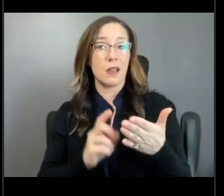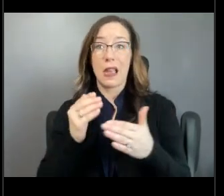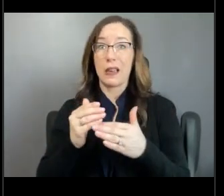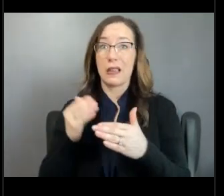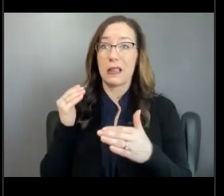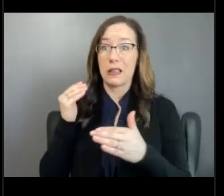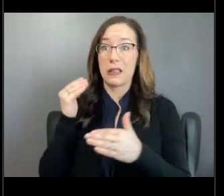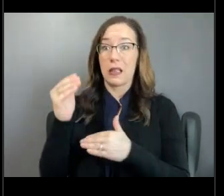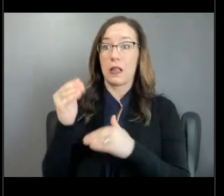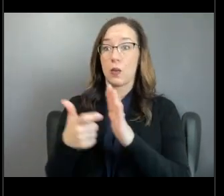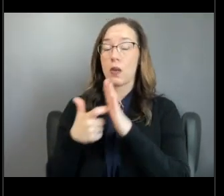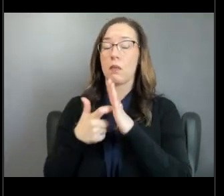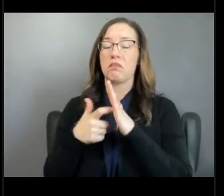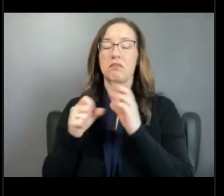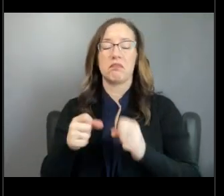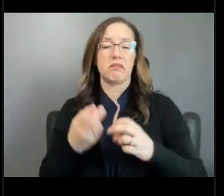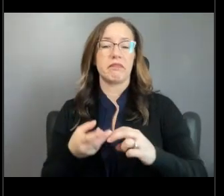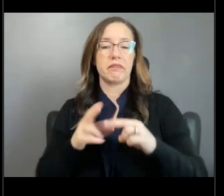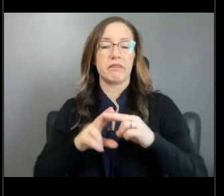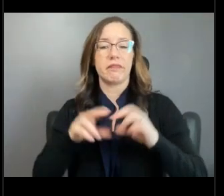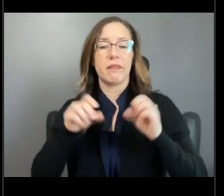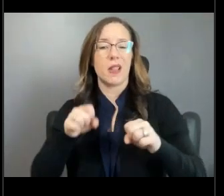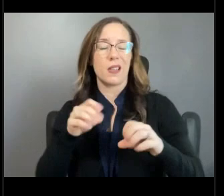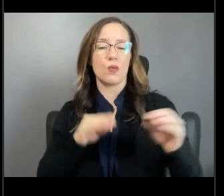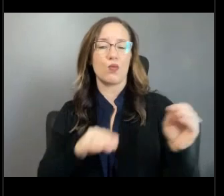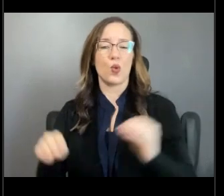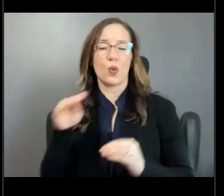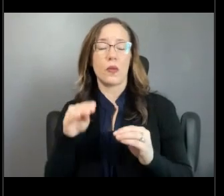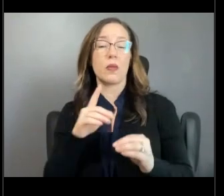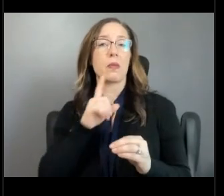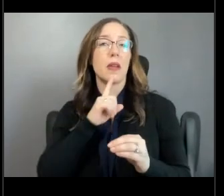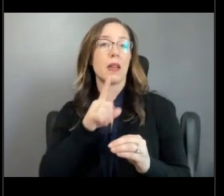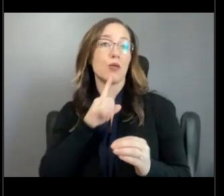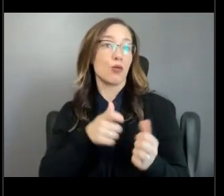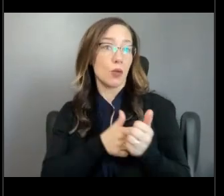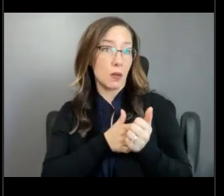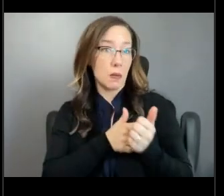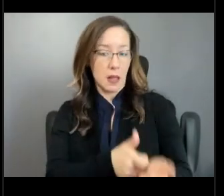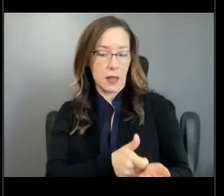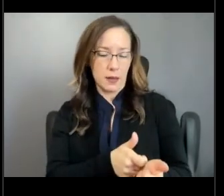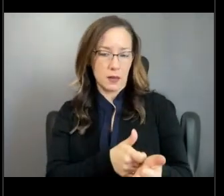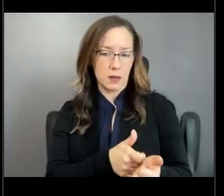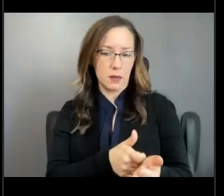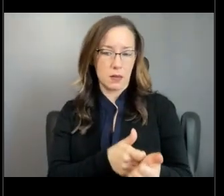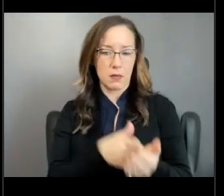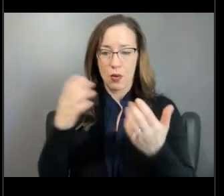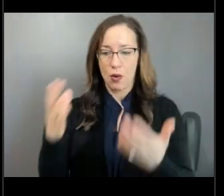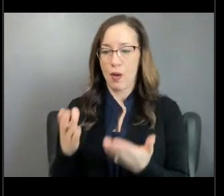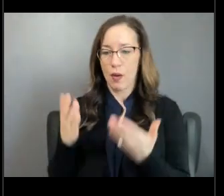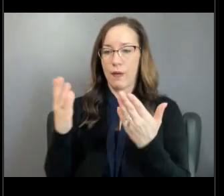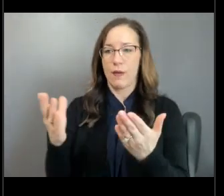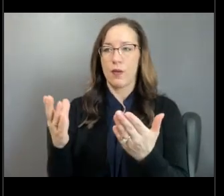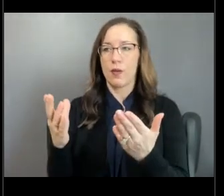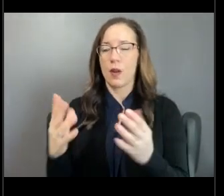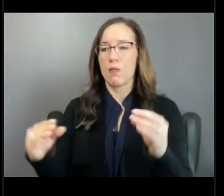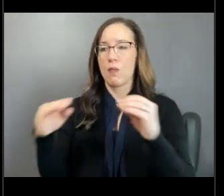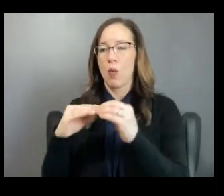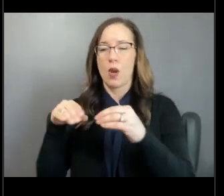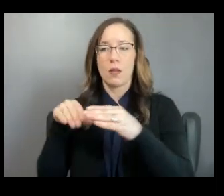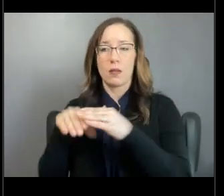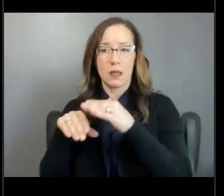requirements can increase maneuverability and ensure compliance, offering greater